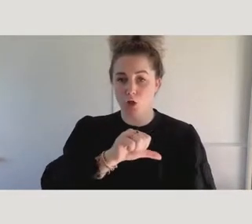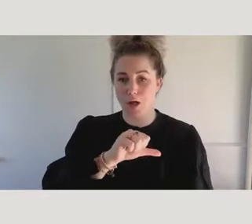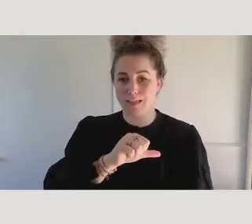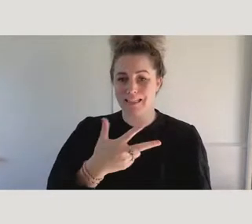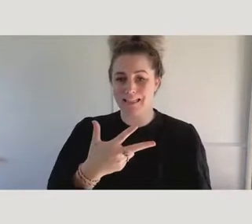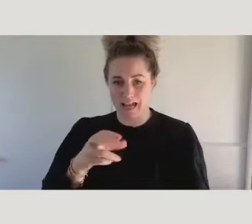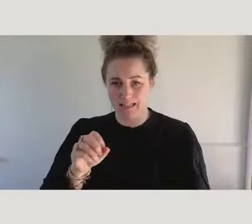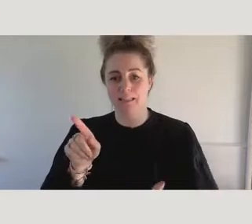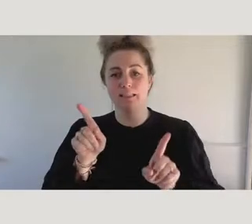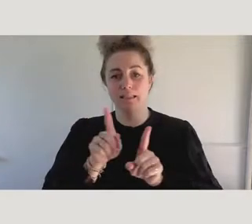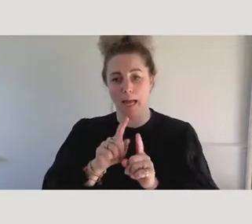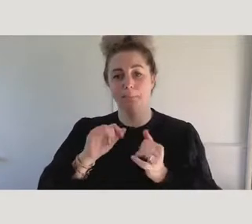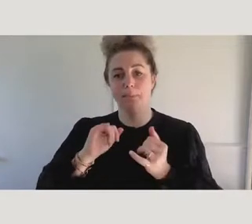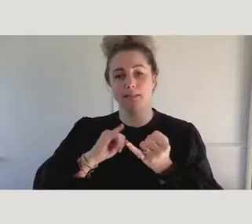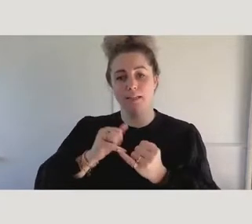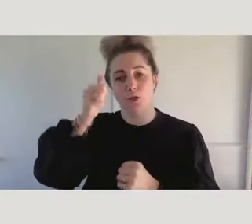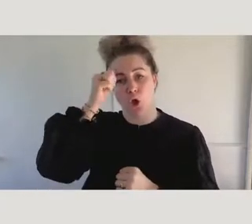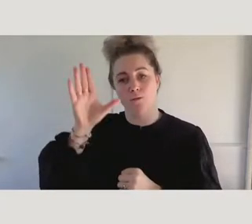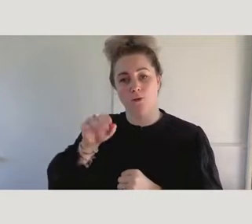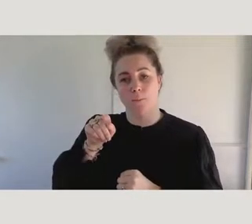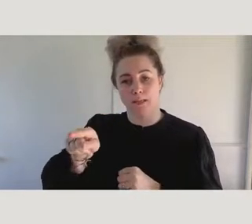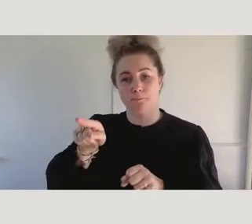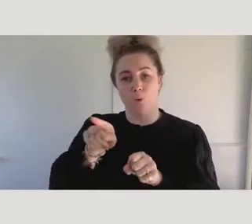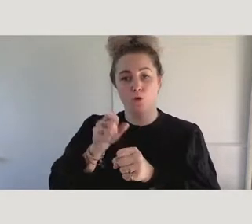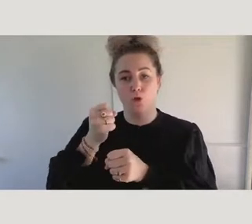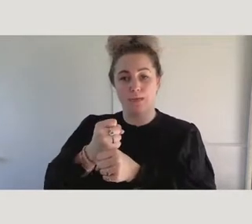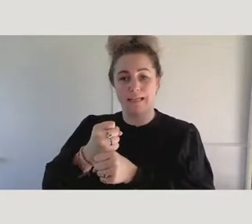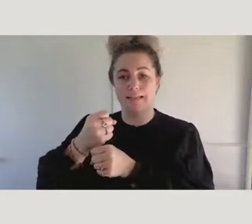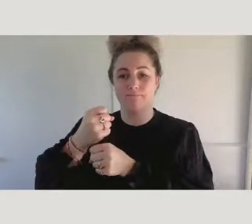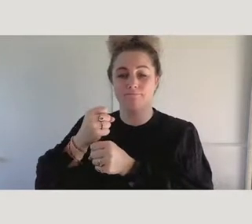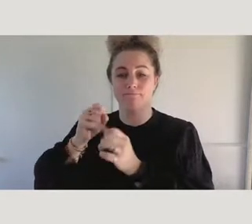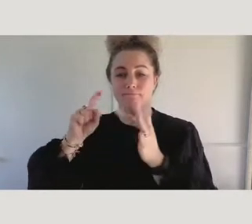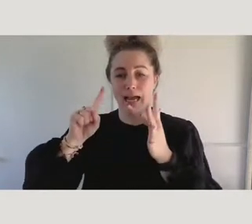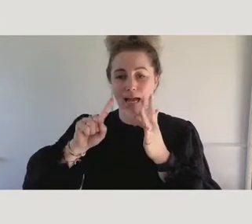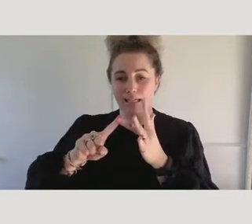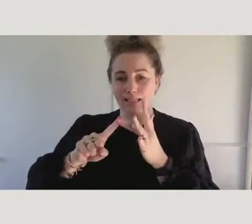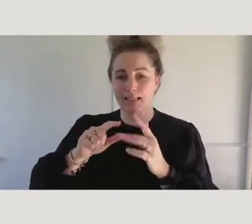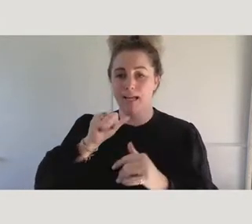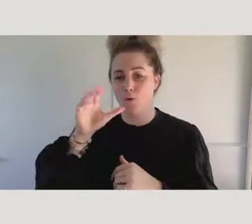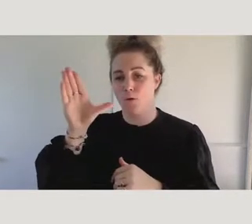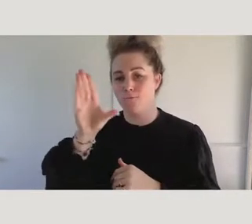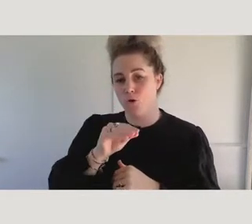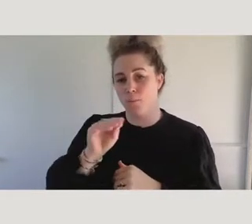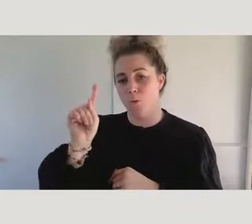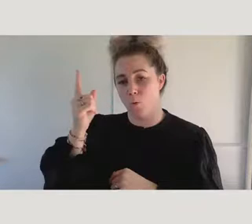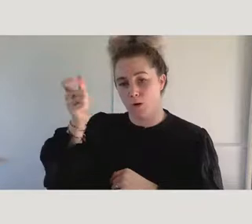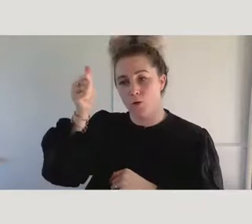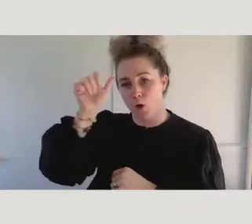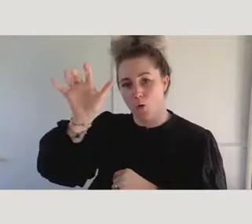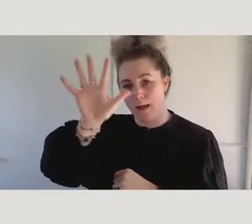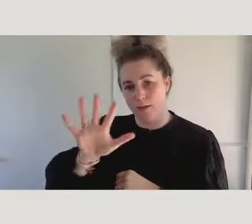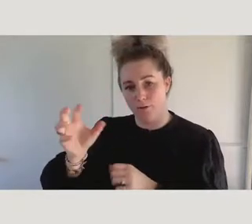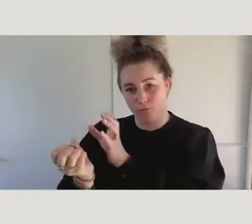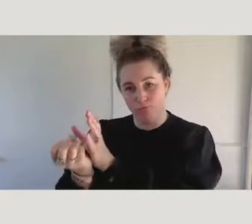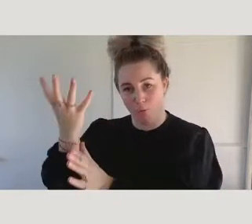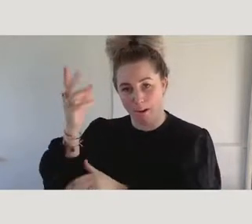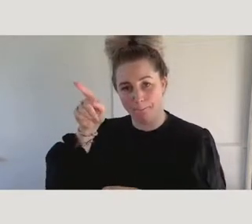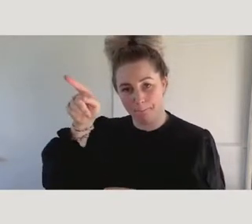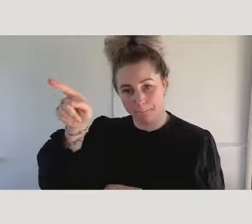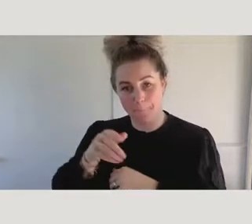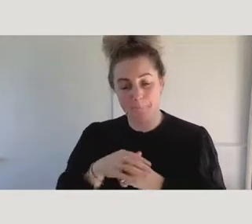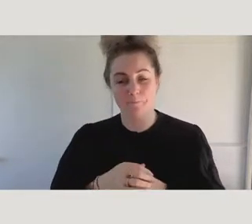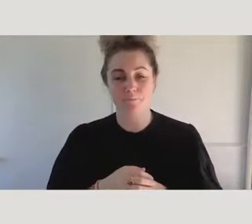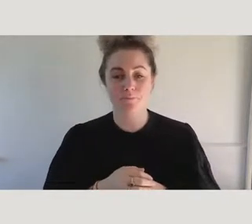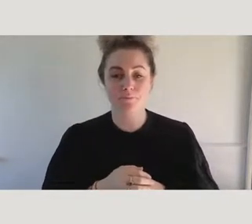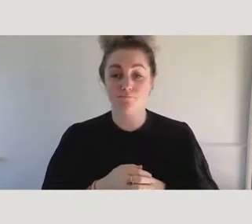and from growing up in Glen Innes or GI for those of you from Auckland they knew I had the leadership experience